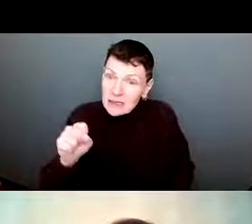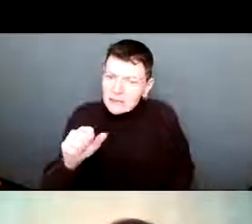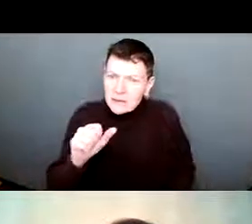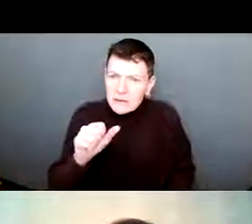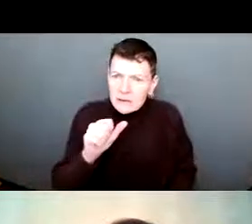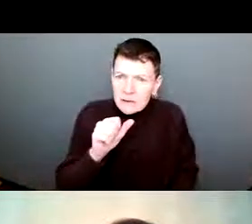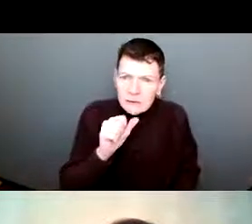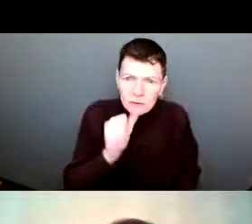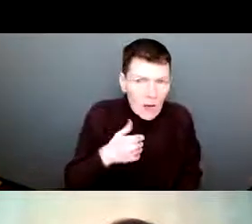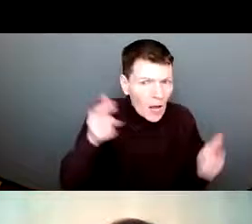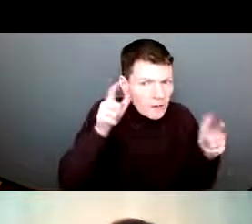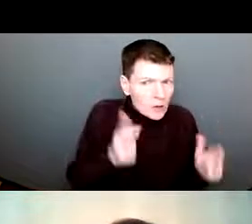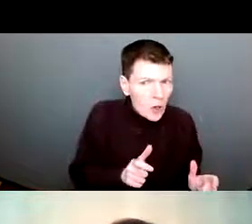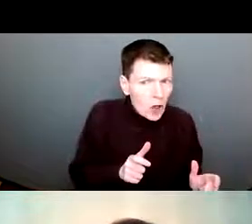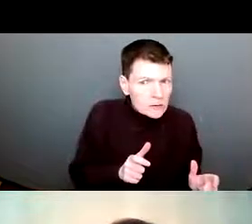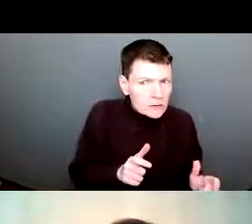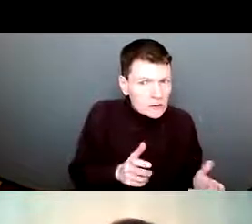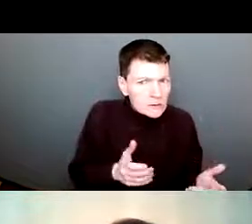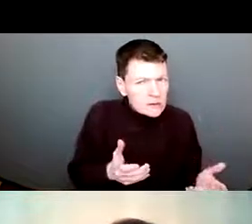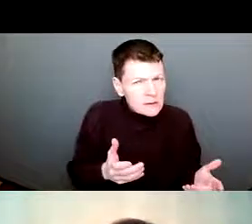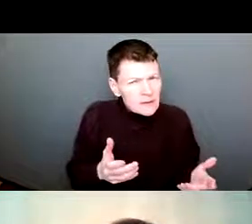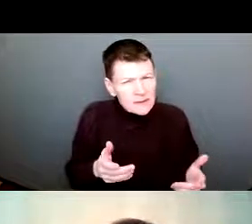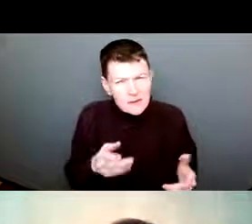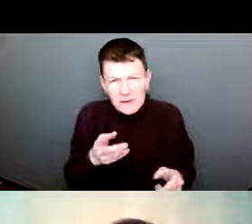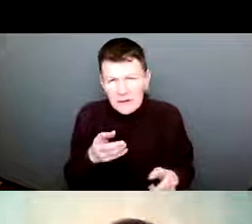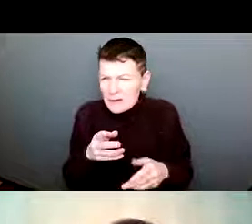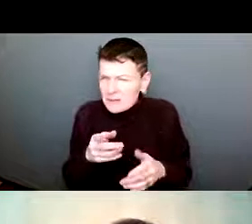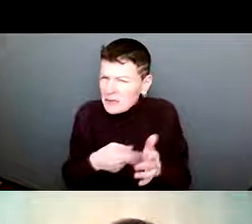all. So a lot of it is kind of unexplained.